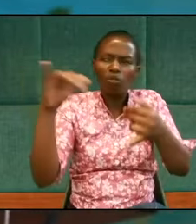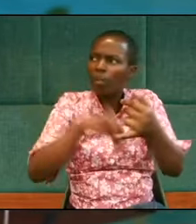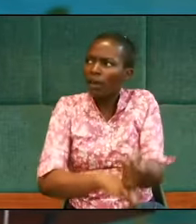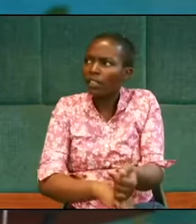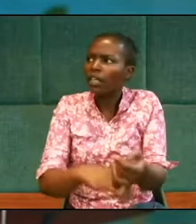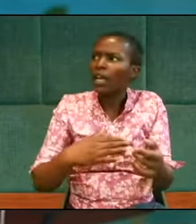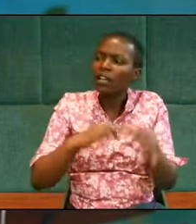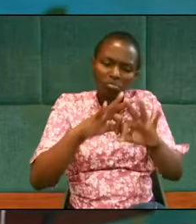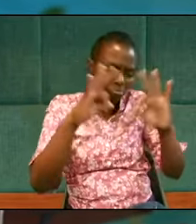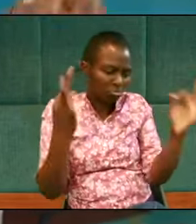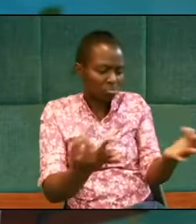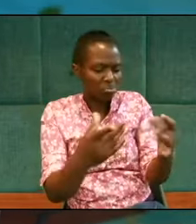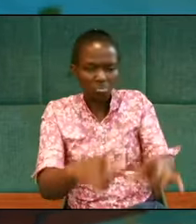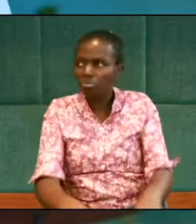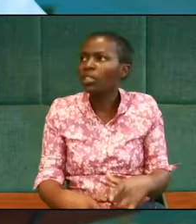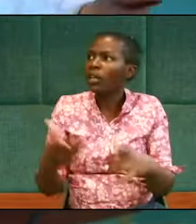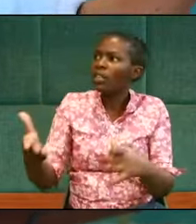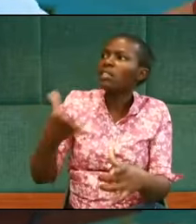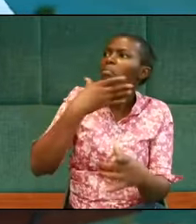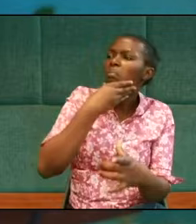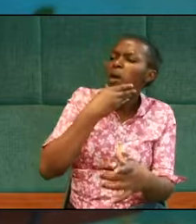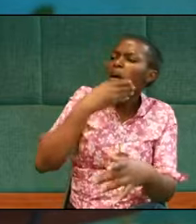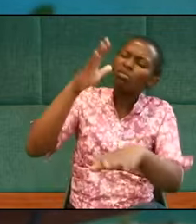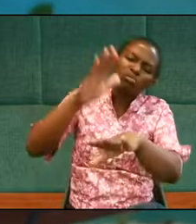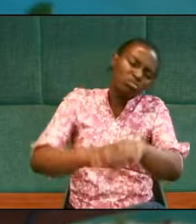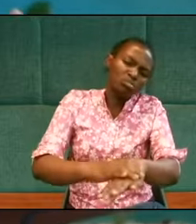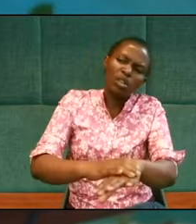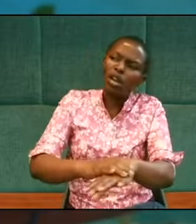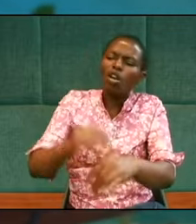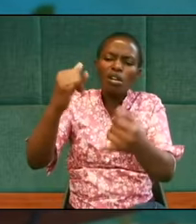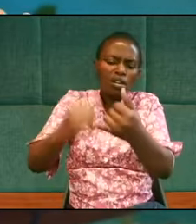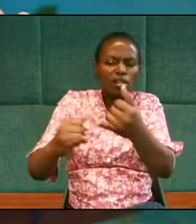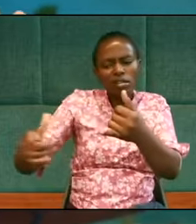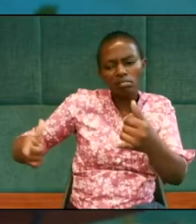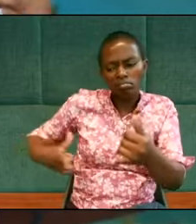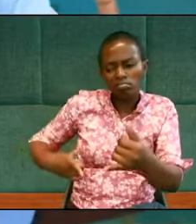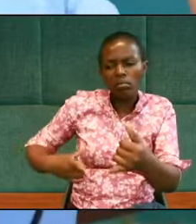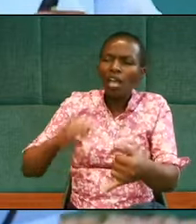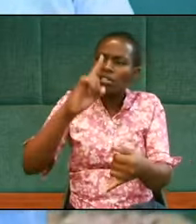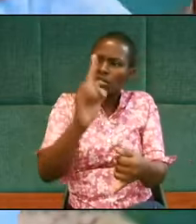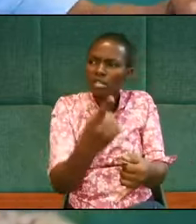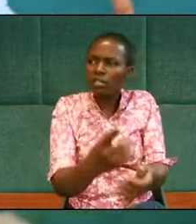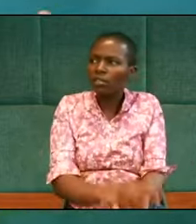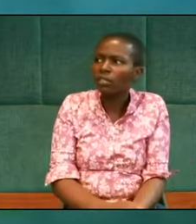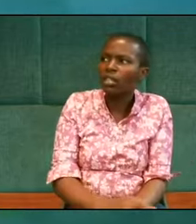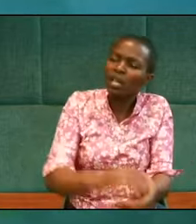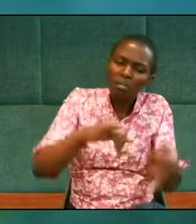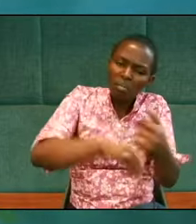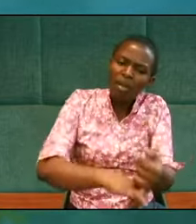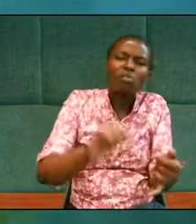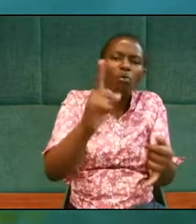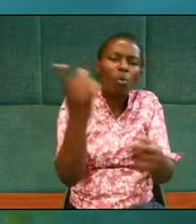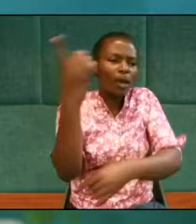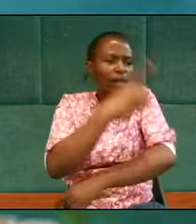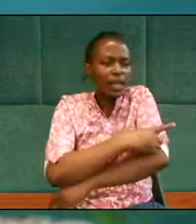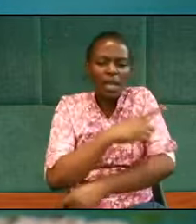single. Decent guy. Clean lady, single. They will be married one day.